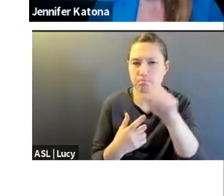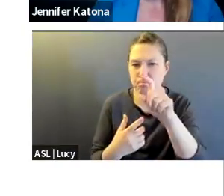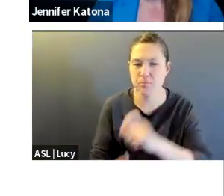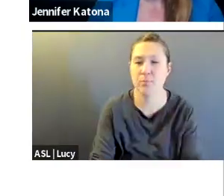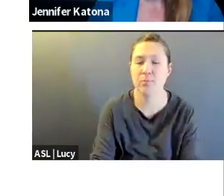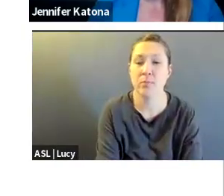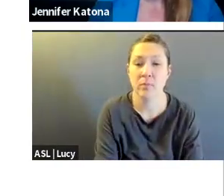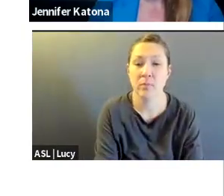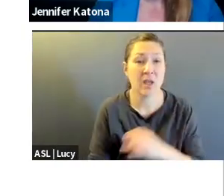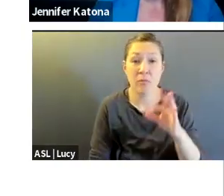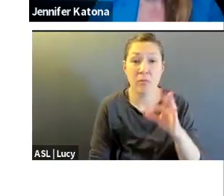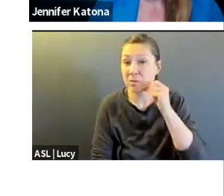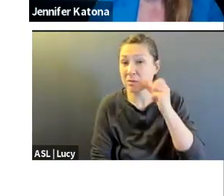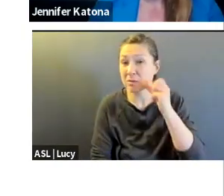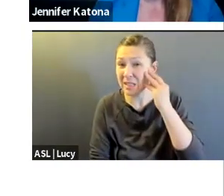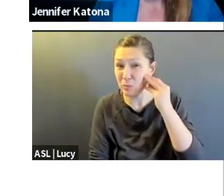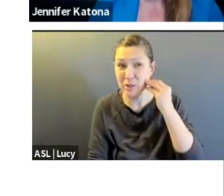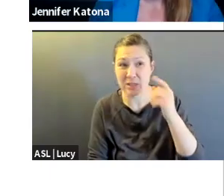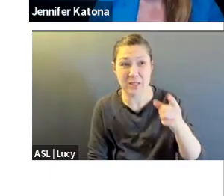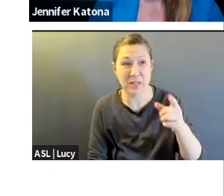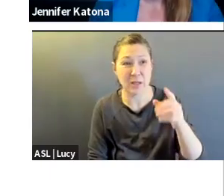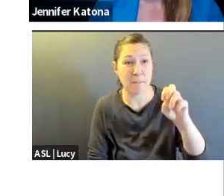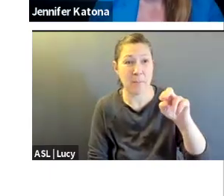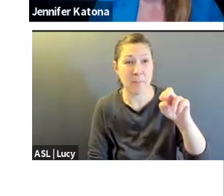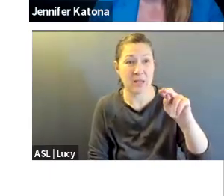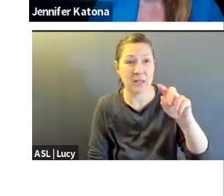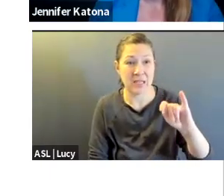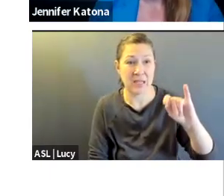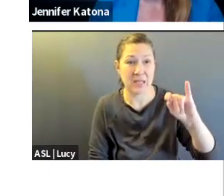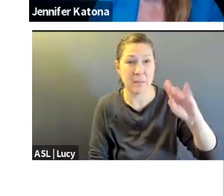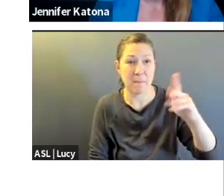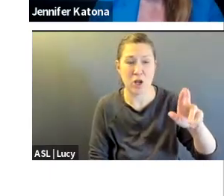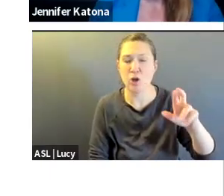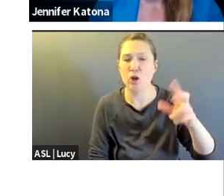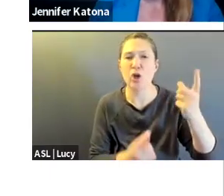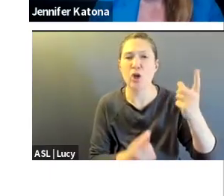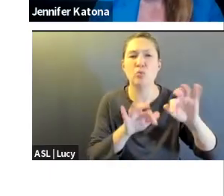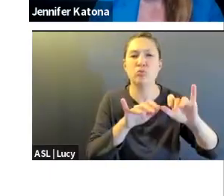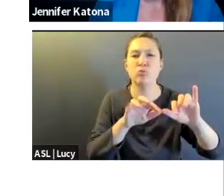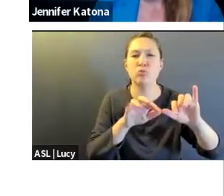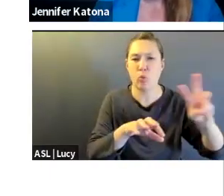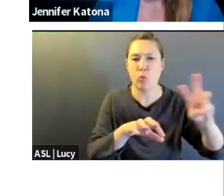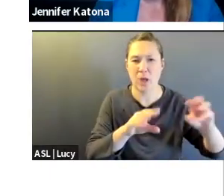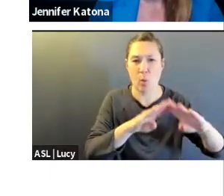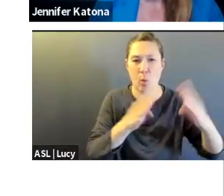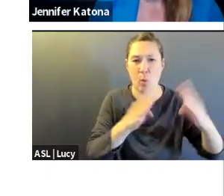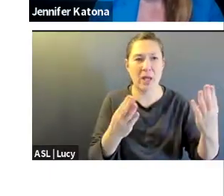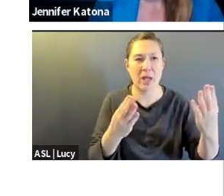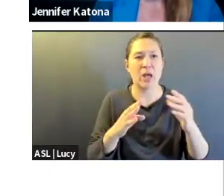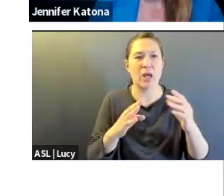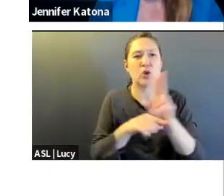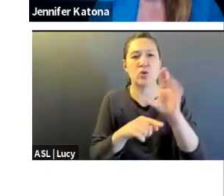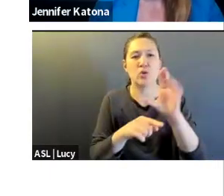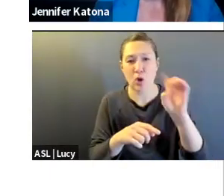If you haven't used Mentimeter before, you can see the instructions on the top. Sign at menti.com, use that code, and then your responses will populate.